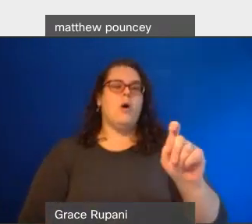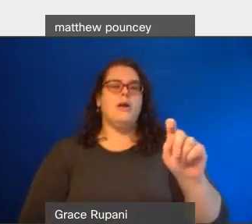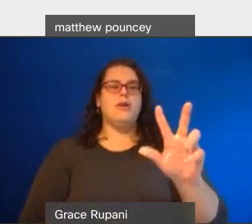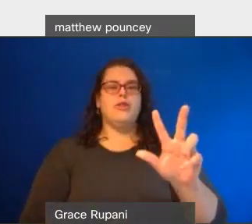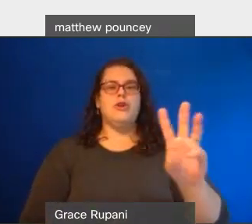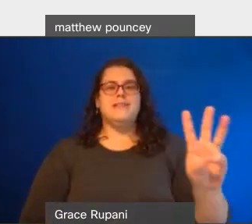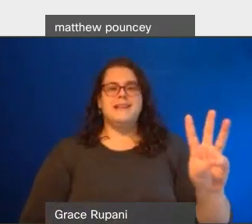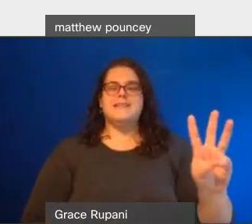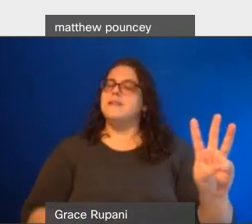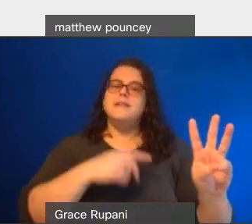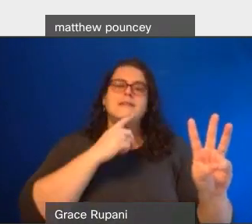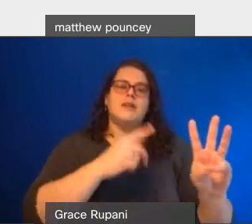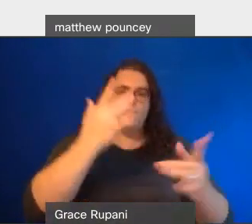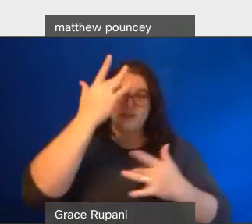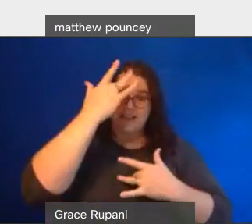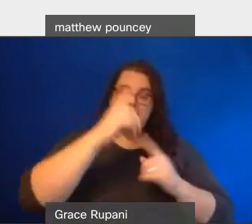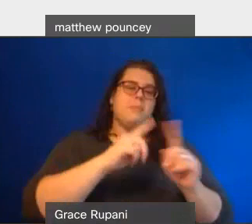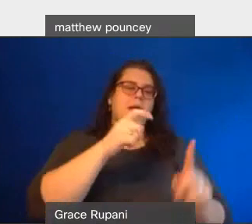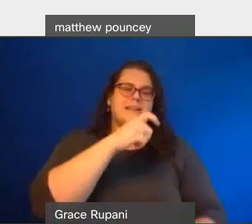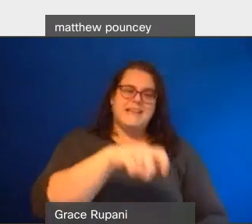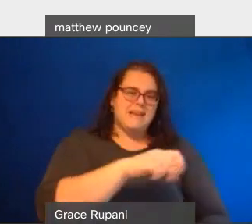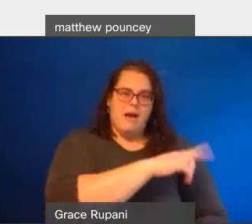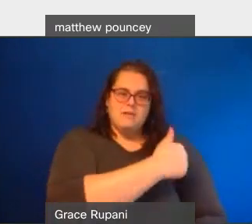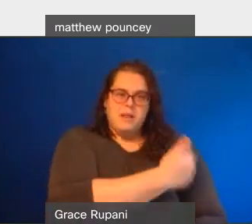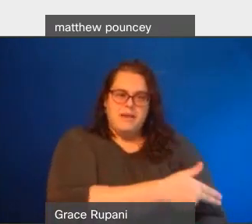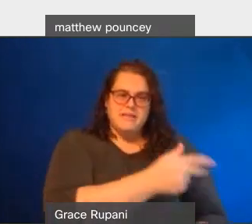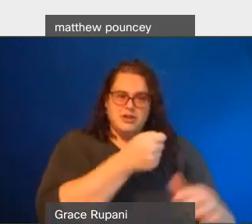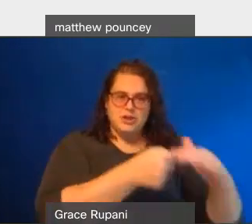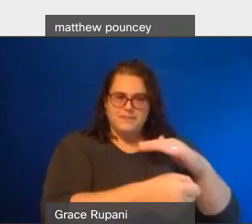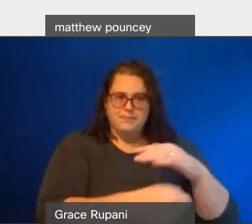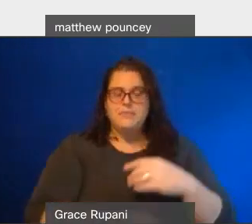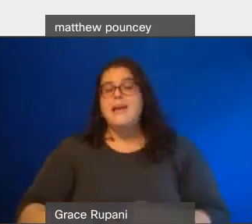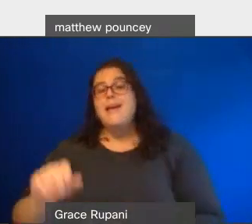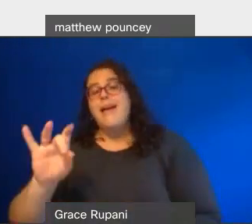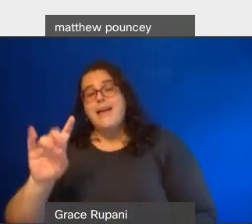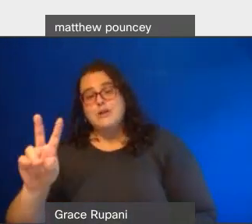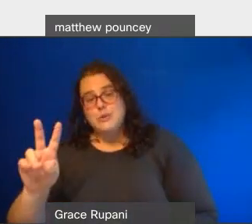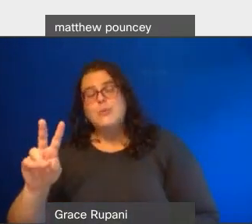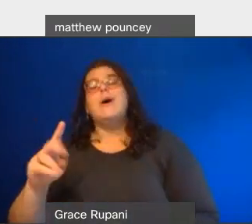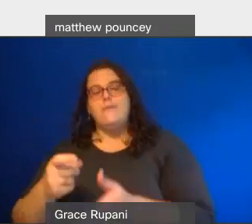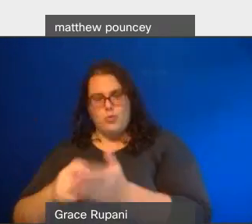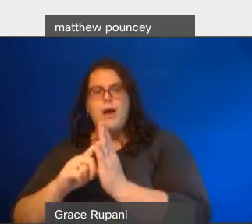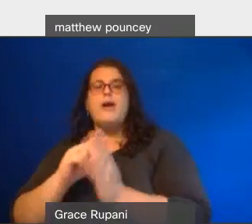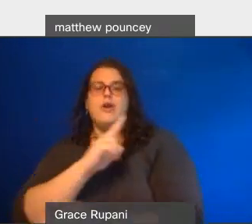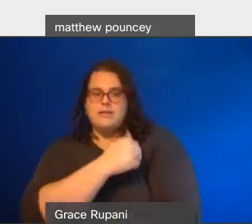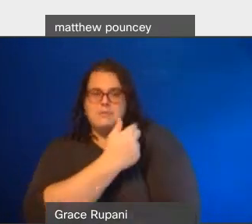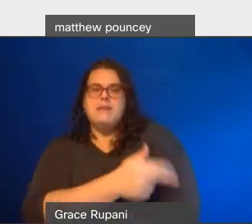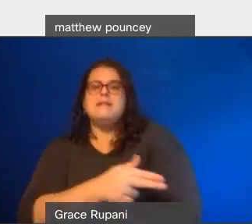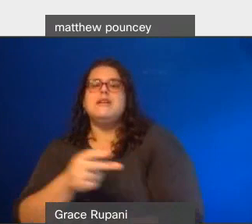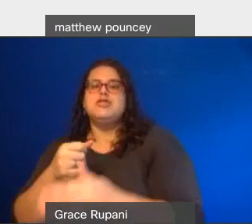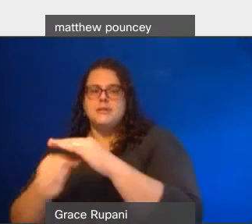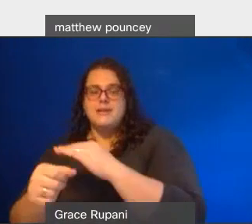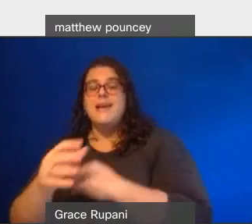require hospitalization, 82 who have required hospitalizations, and sadly we have